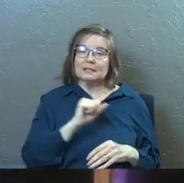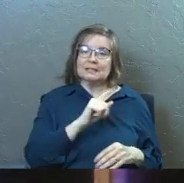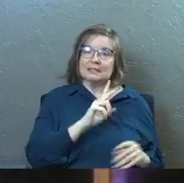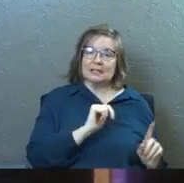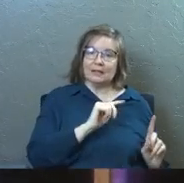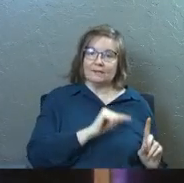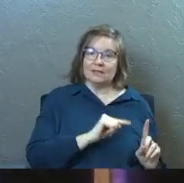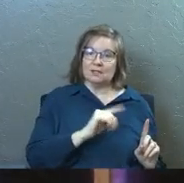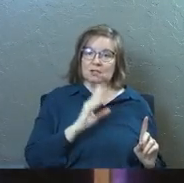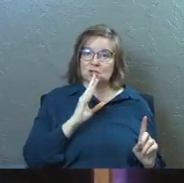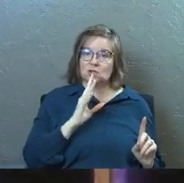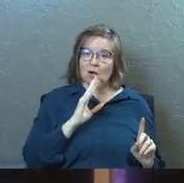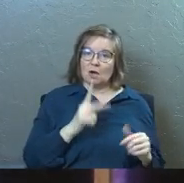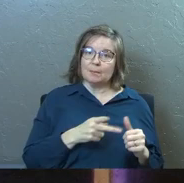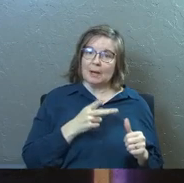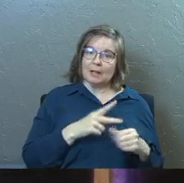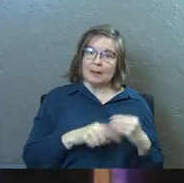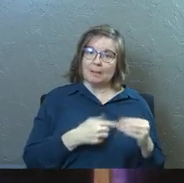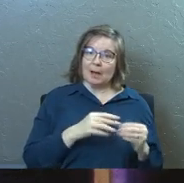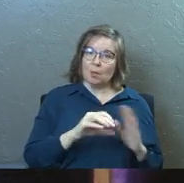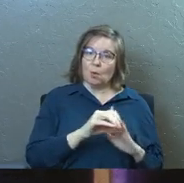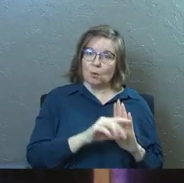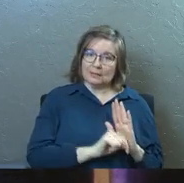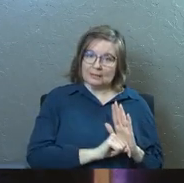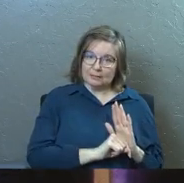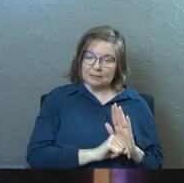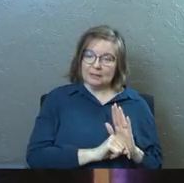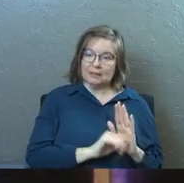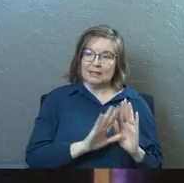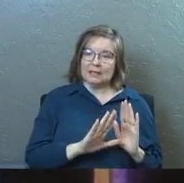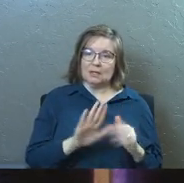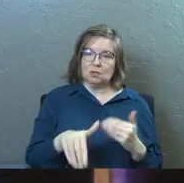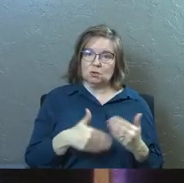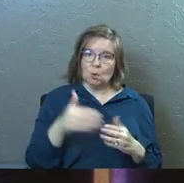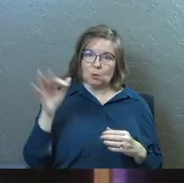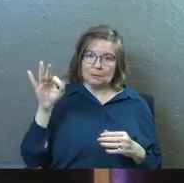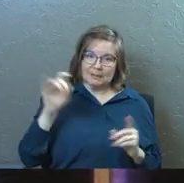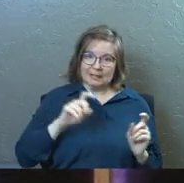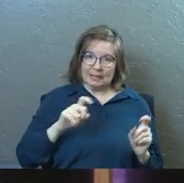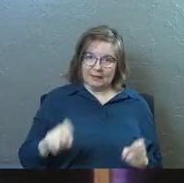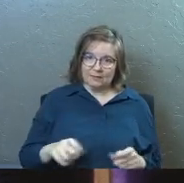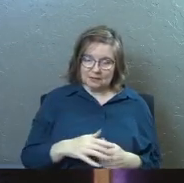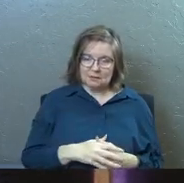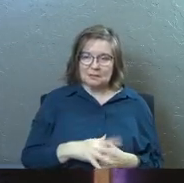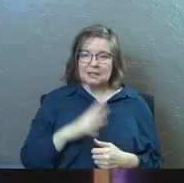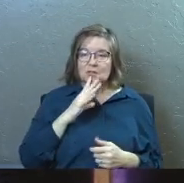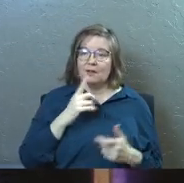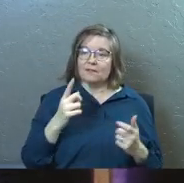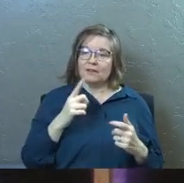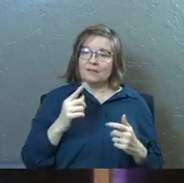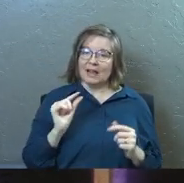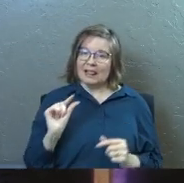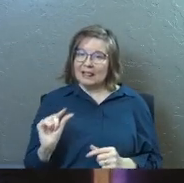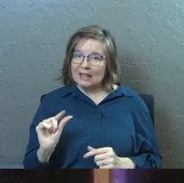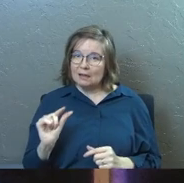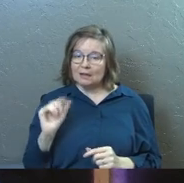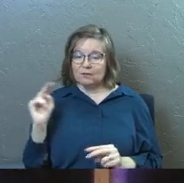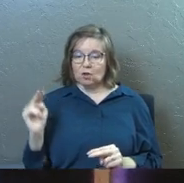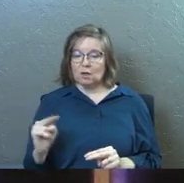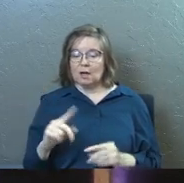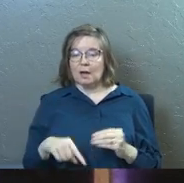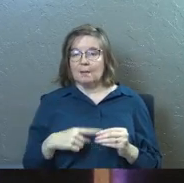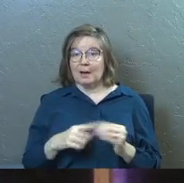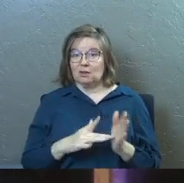Stephen talks primarily about the Old Testament in his whole speech that he gives. He talks very, very little, if you look